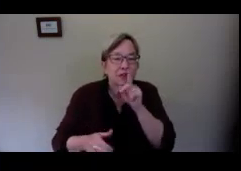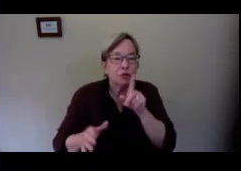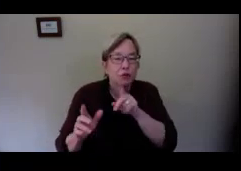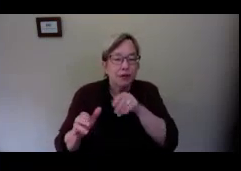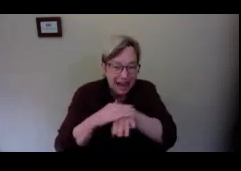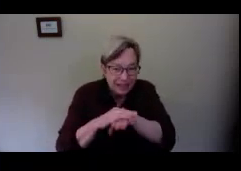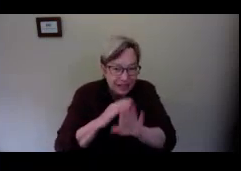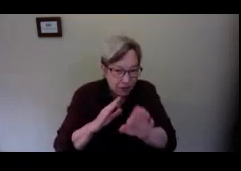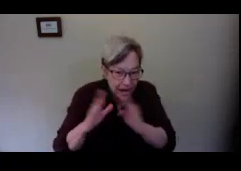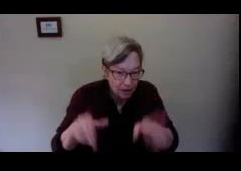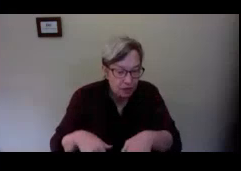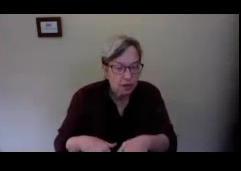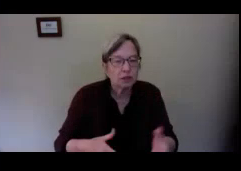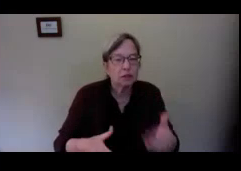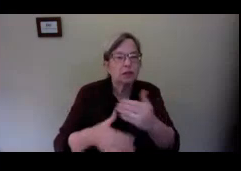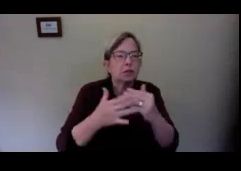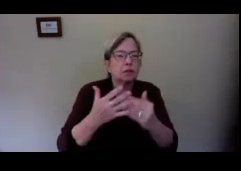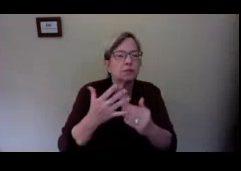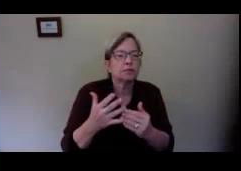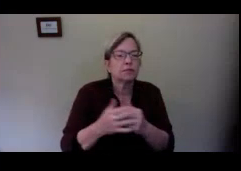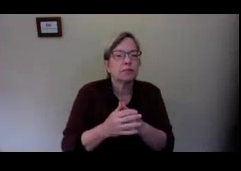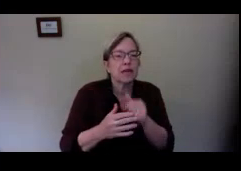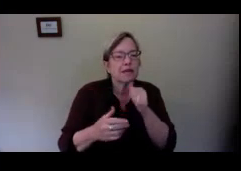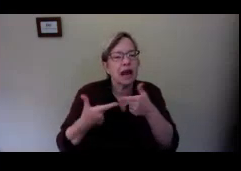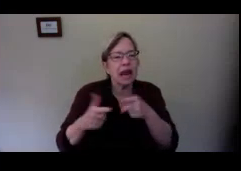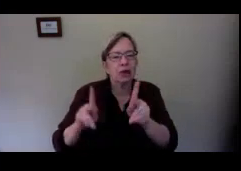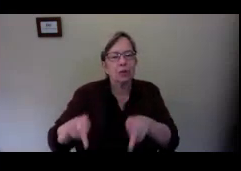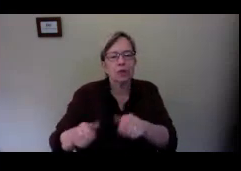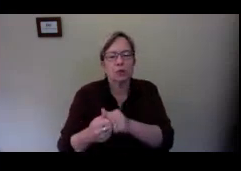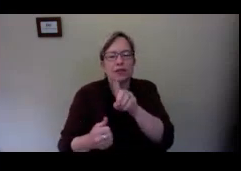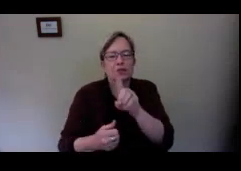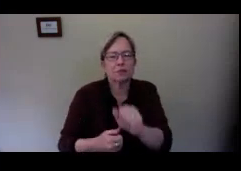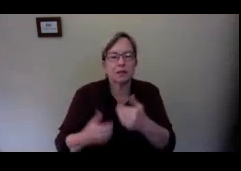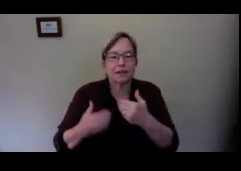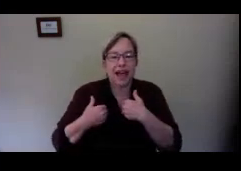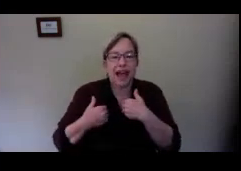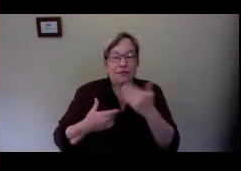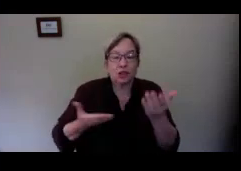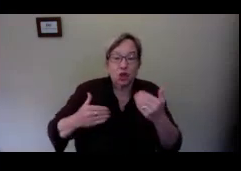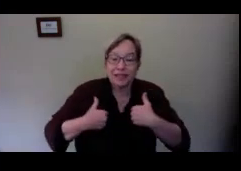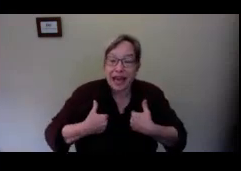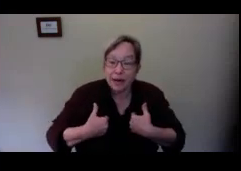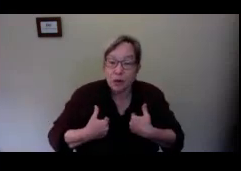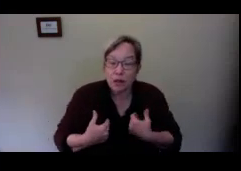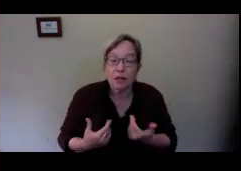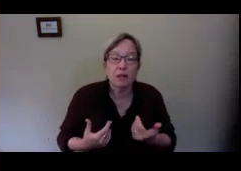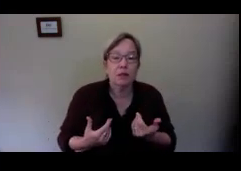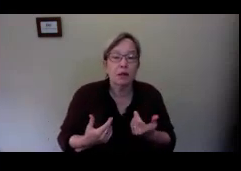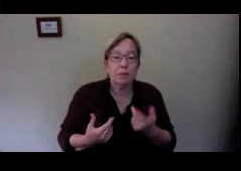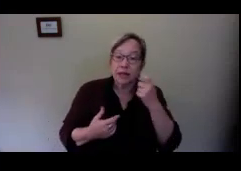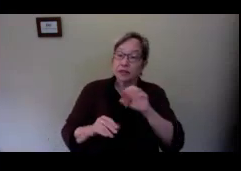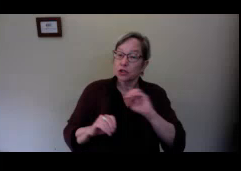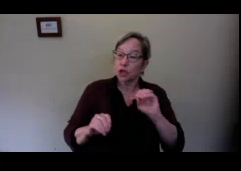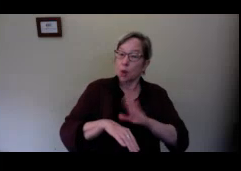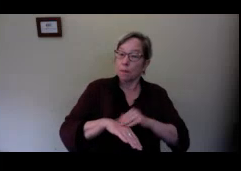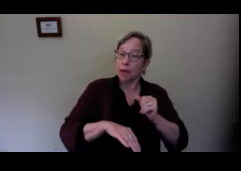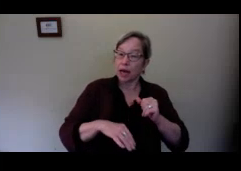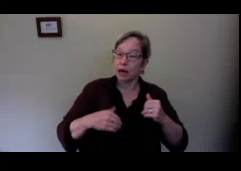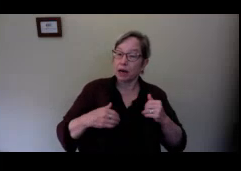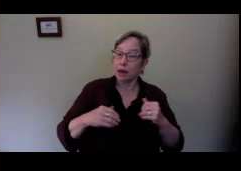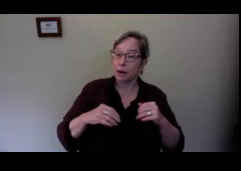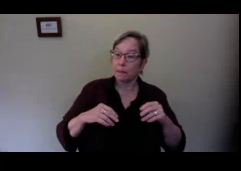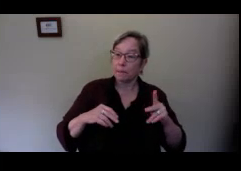chat earlier, not allowing a person with a disability to have a service animal when there is a no pet policy, and not adjusting